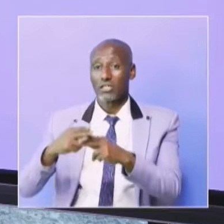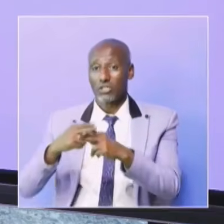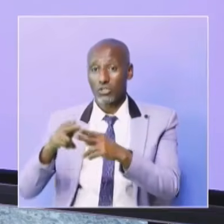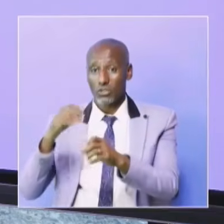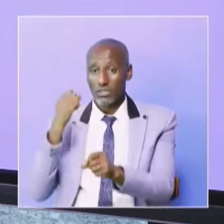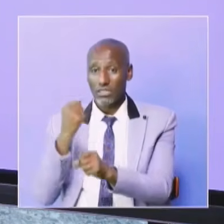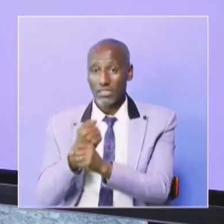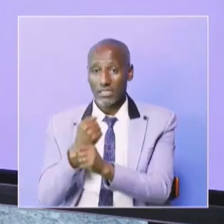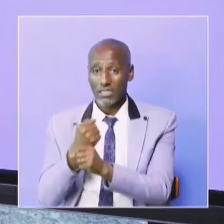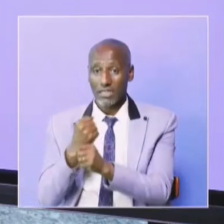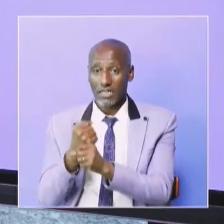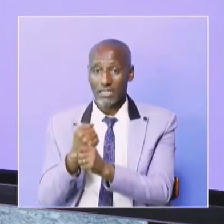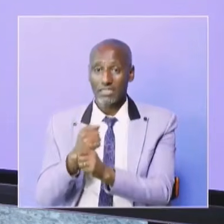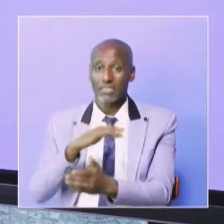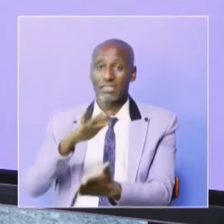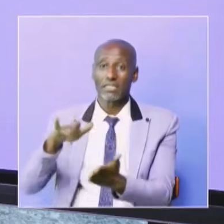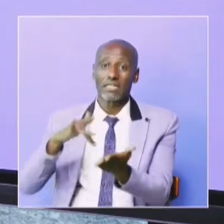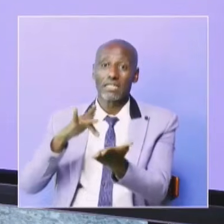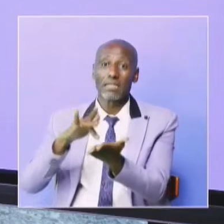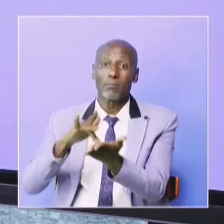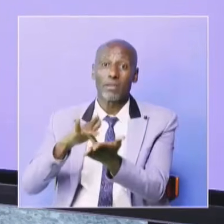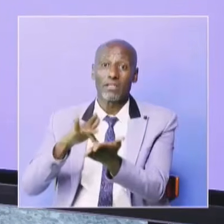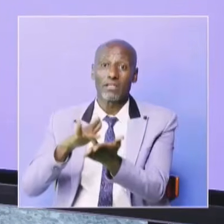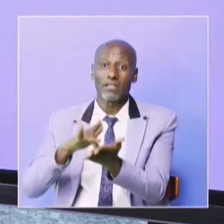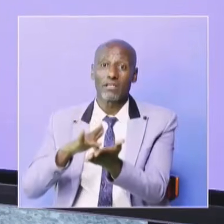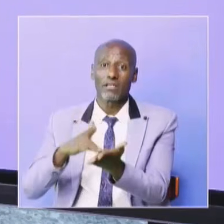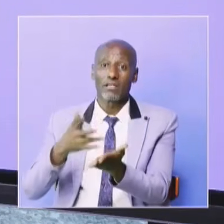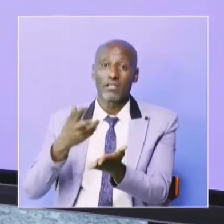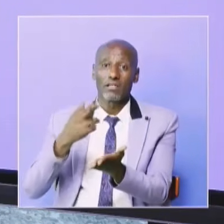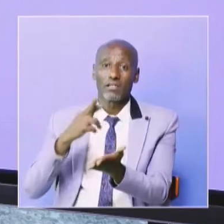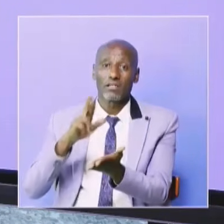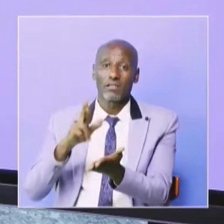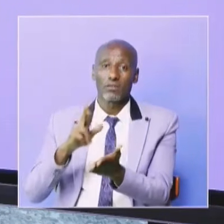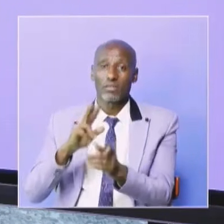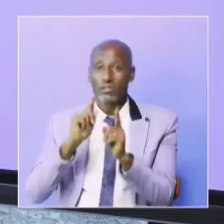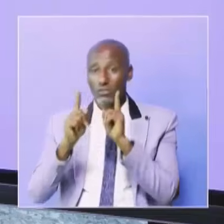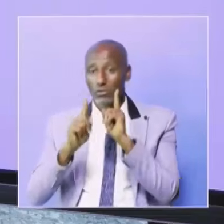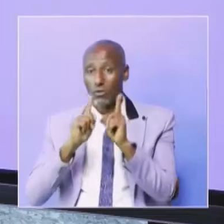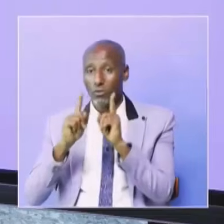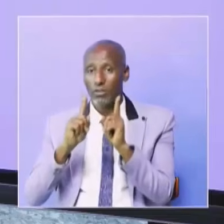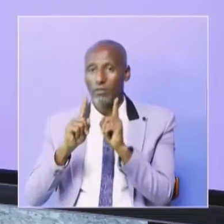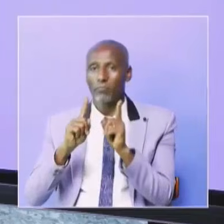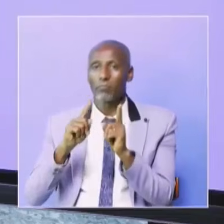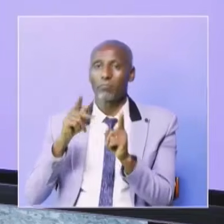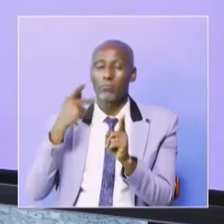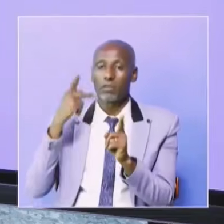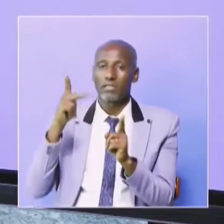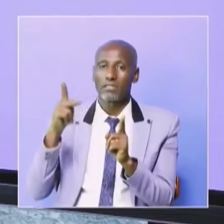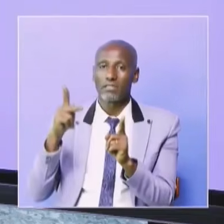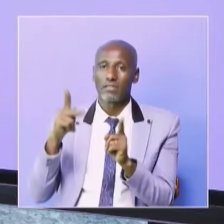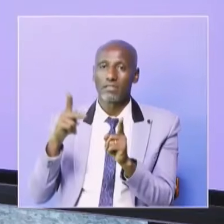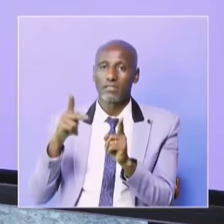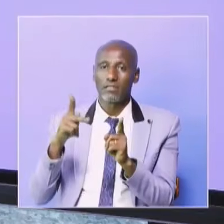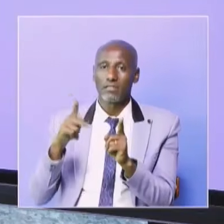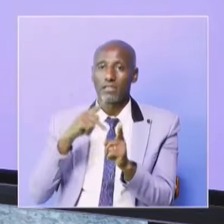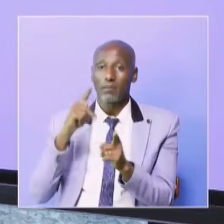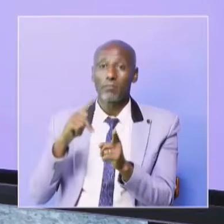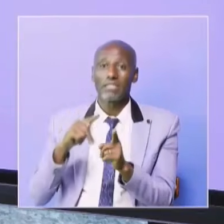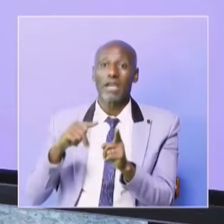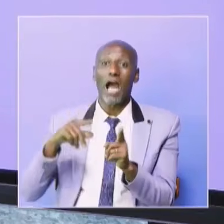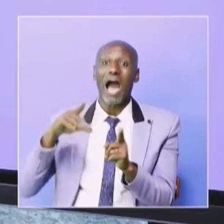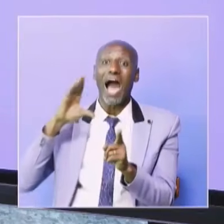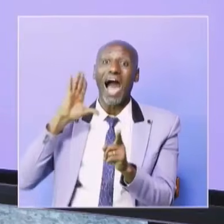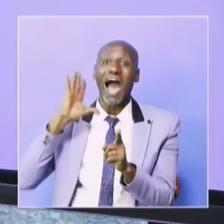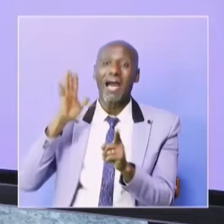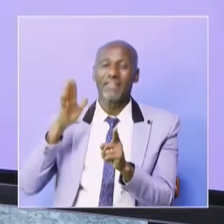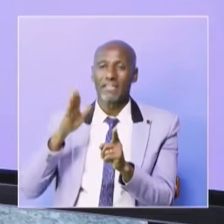yes, that happened in the middle. Or, for example, when you talk with a person, somebody might yawn, like, oh, that